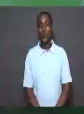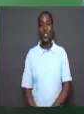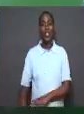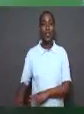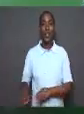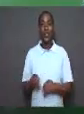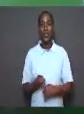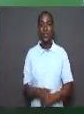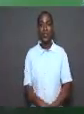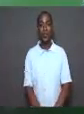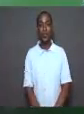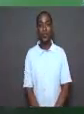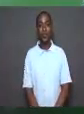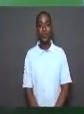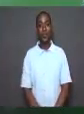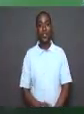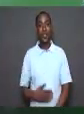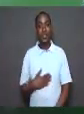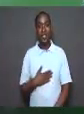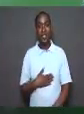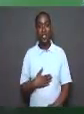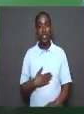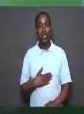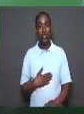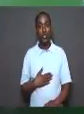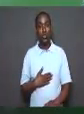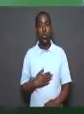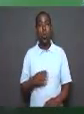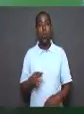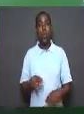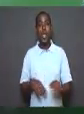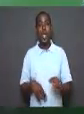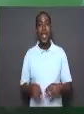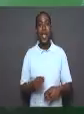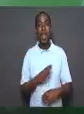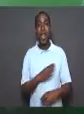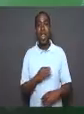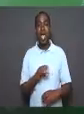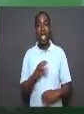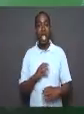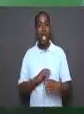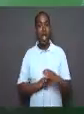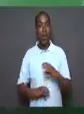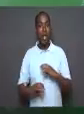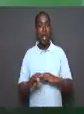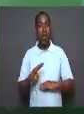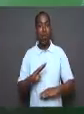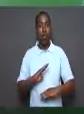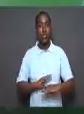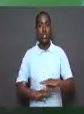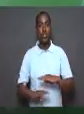Students, please describe the mechanical and chemical